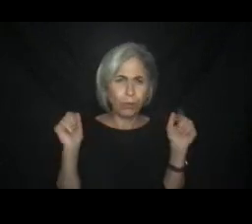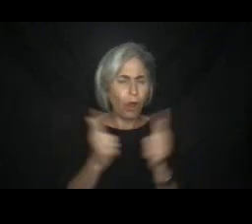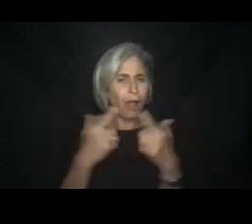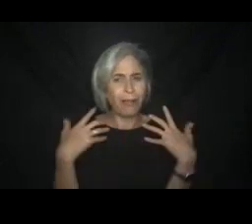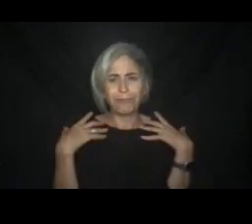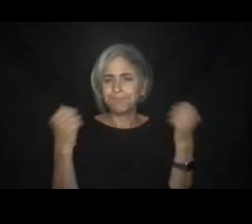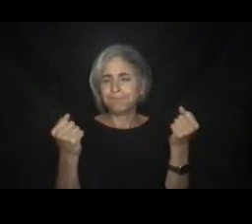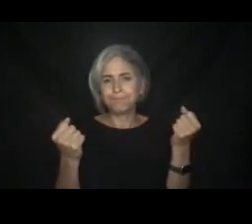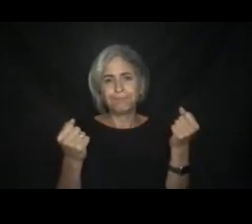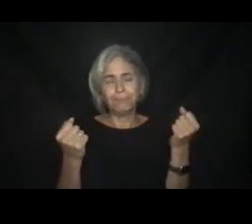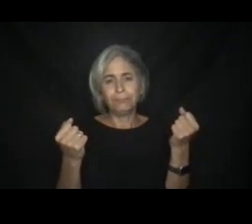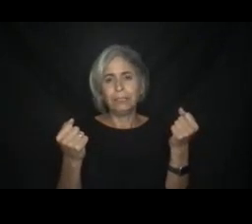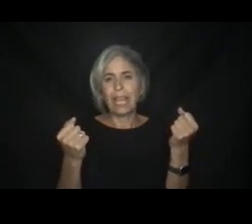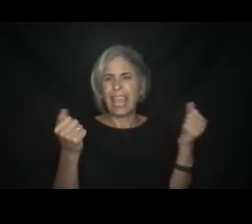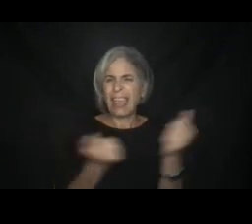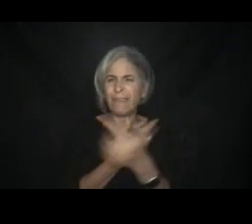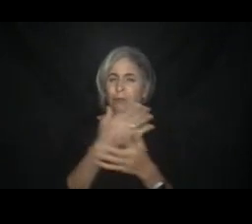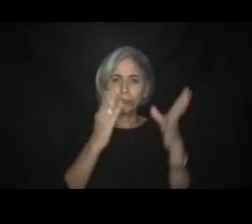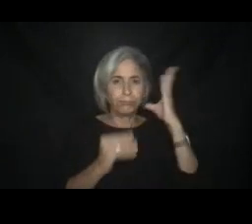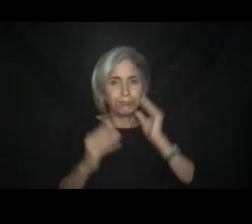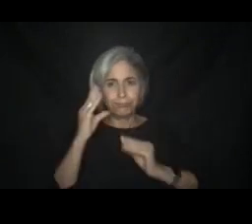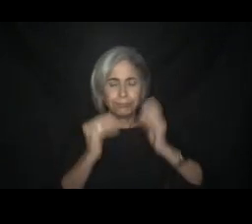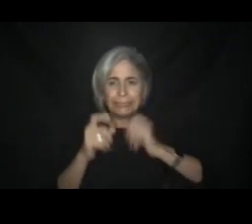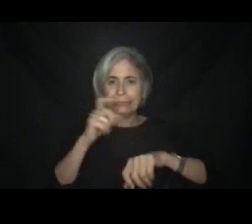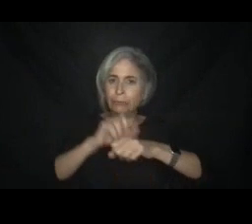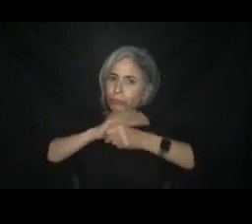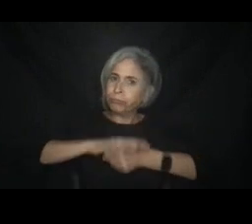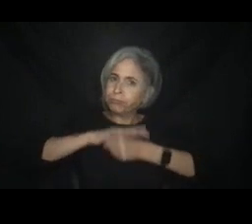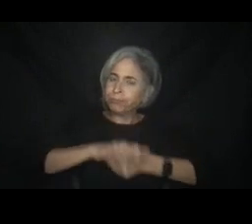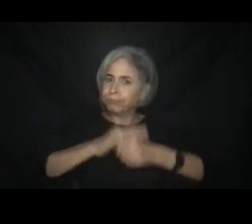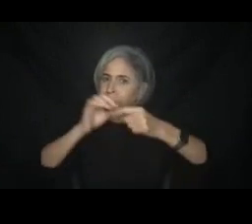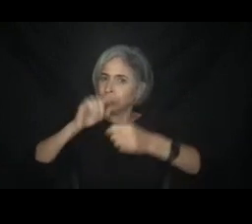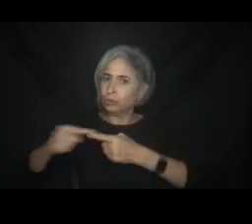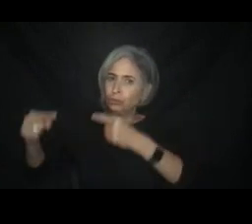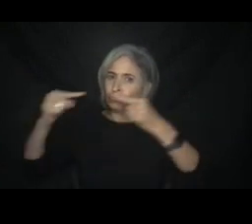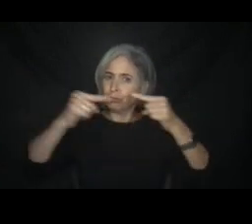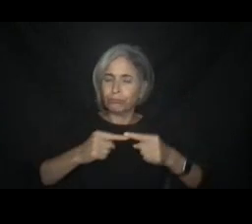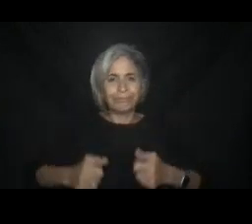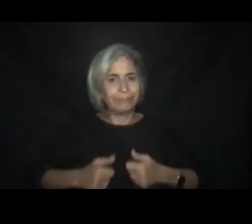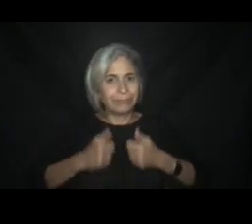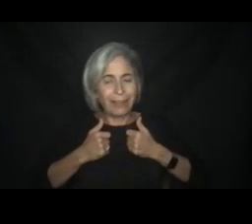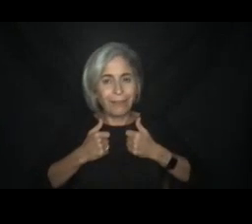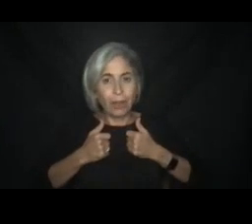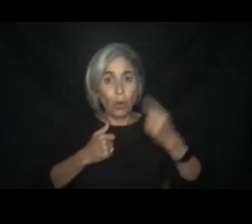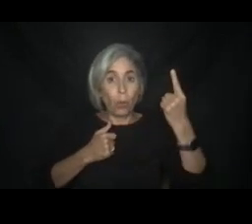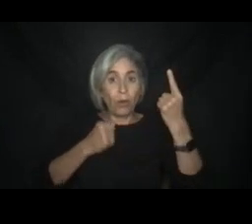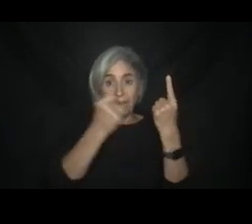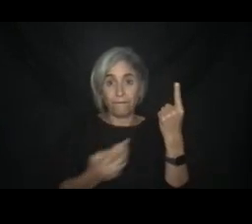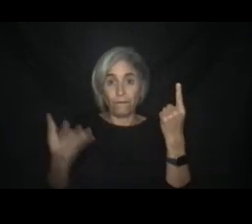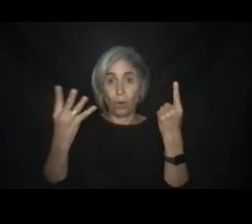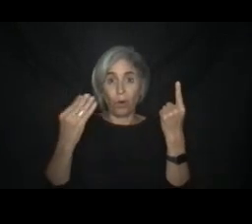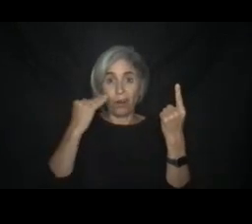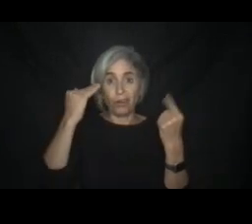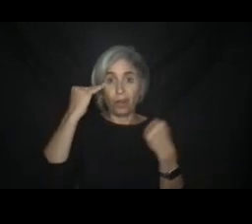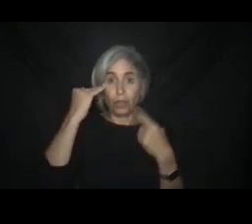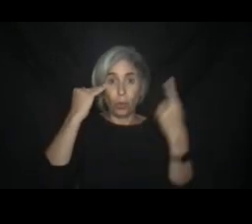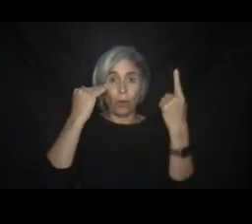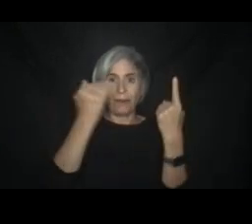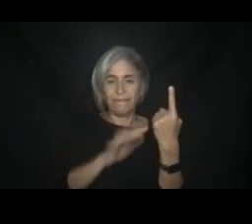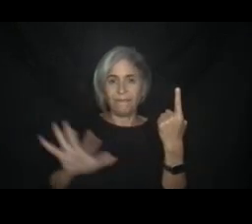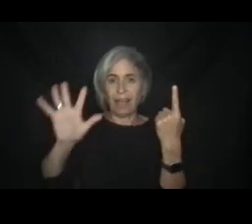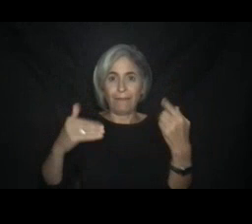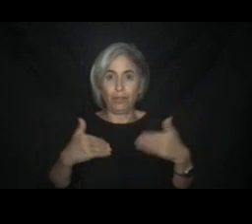health and well-being, and everyone experiences times of stress and struggles in their lives, and 1 in 4 adults and 1 in 5 youth